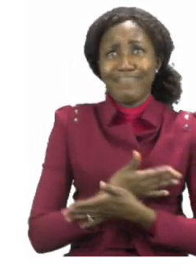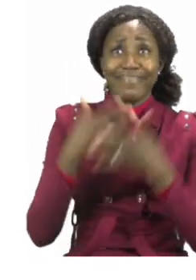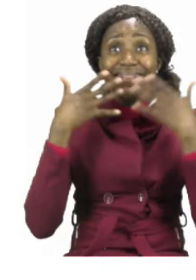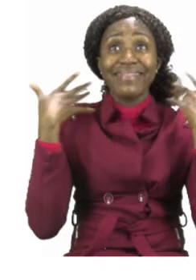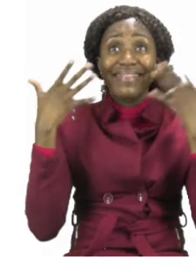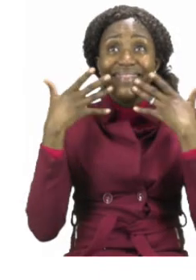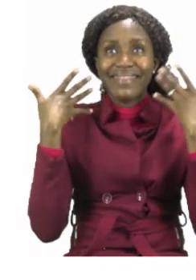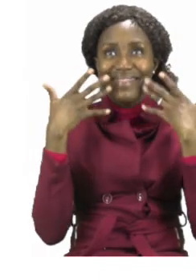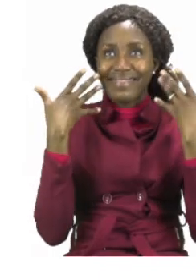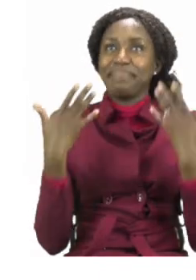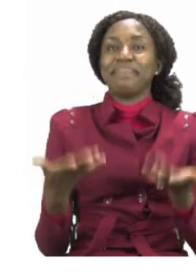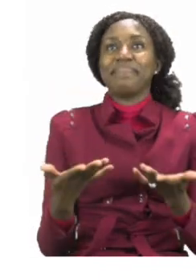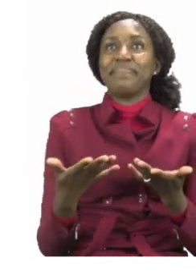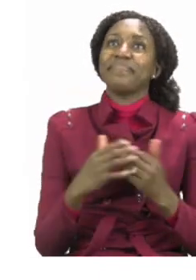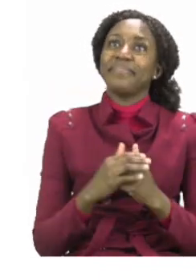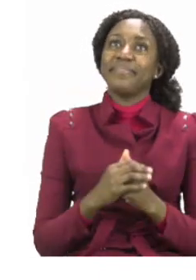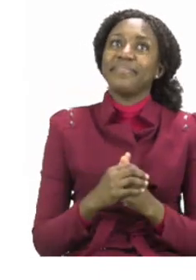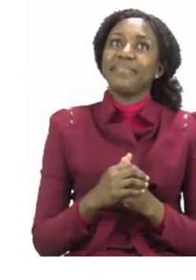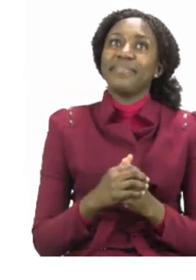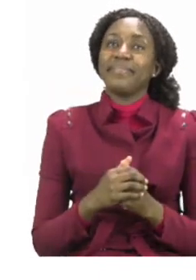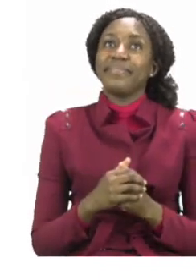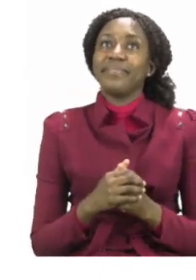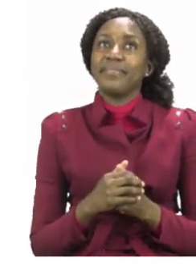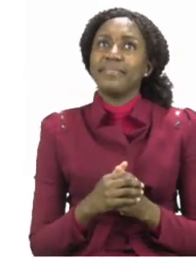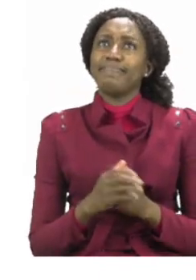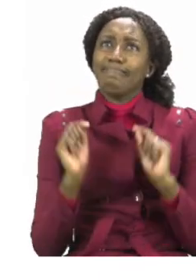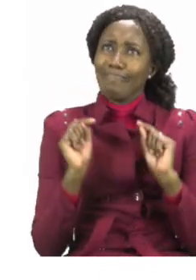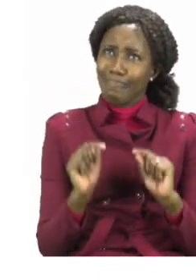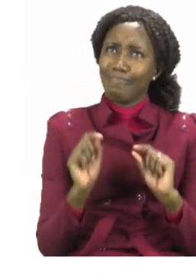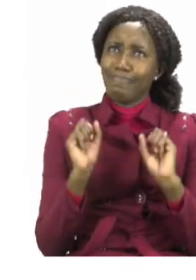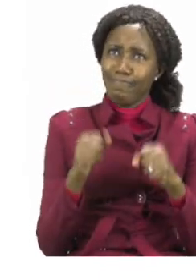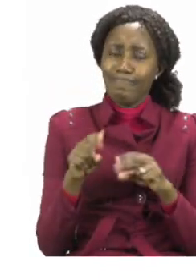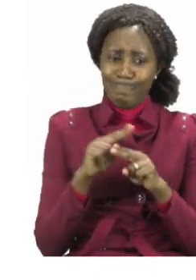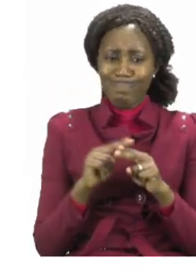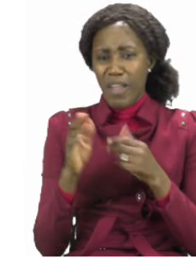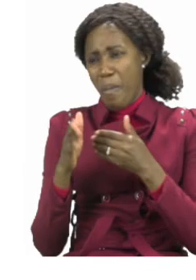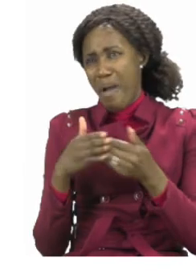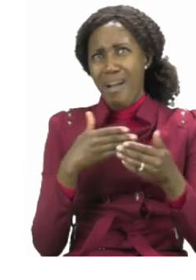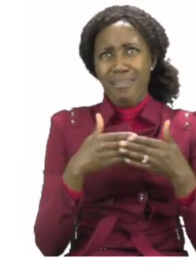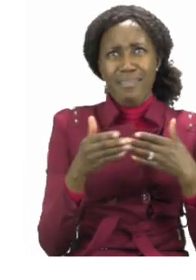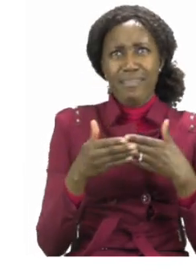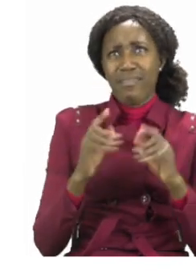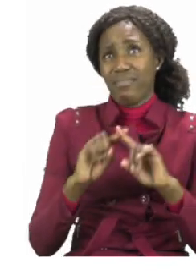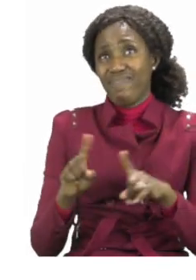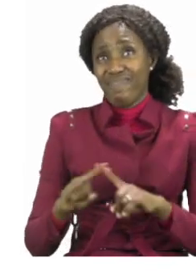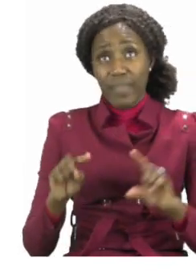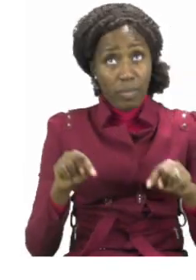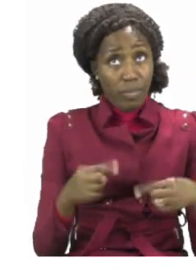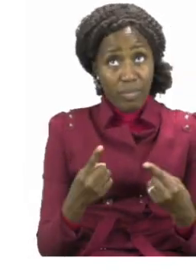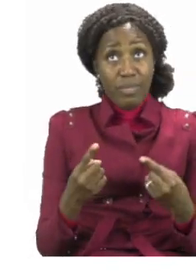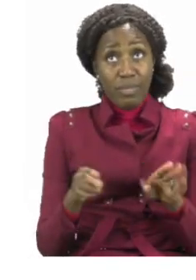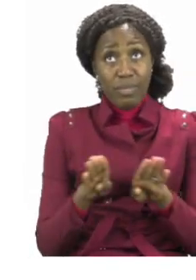kitten. Now, we have to use any resources available to make